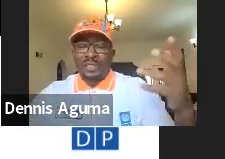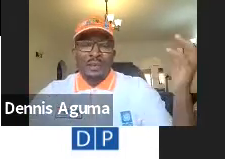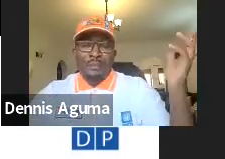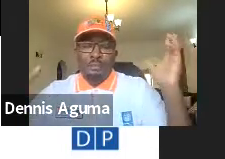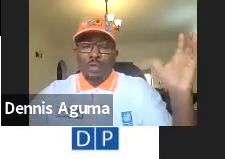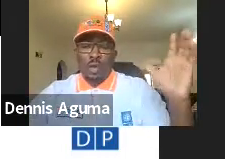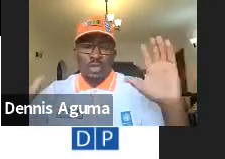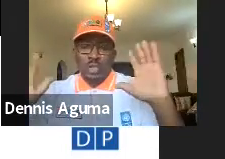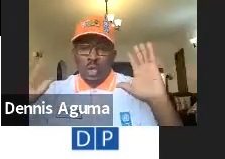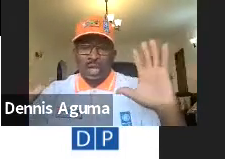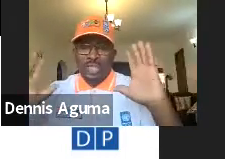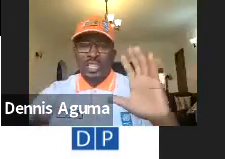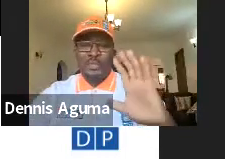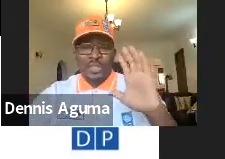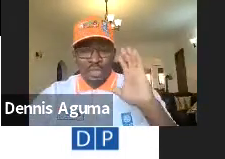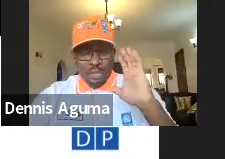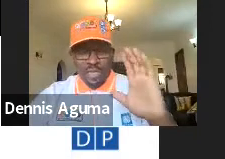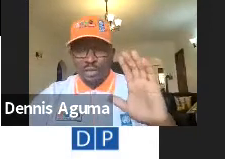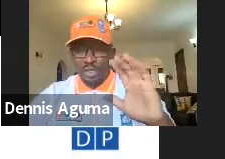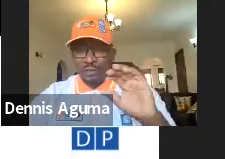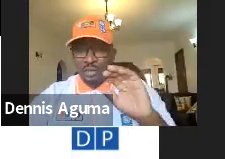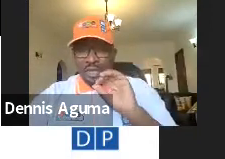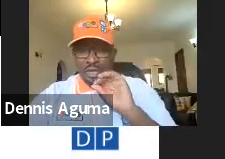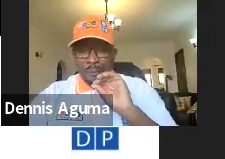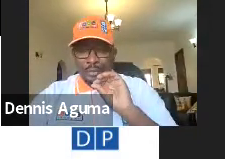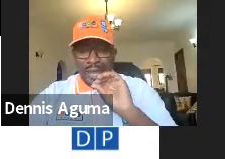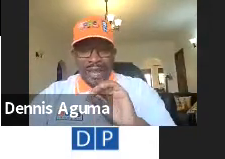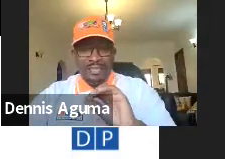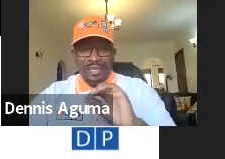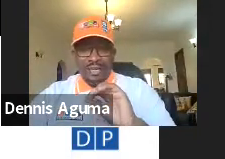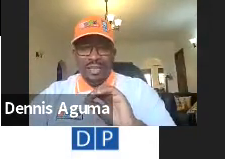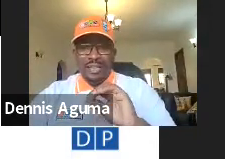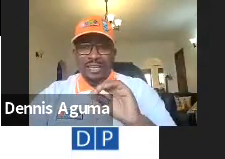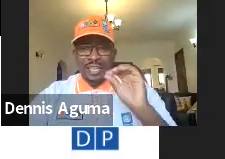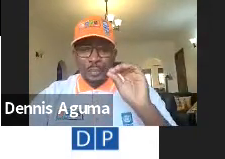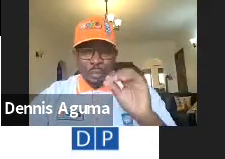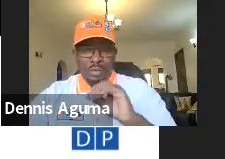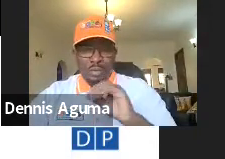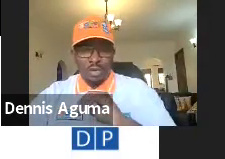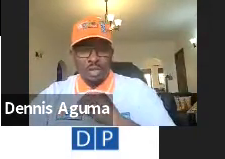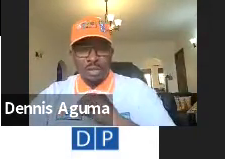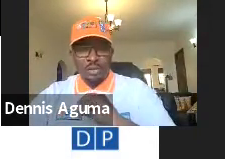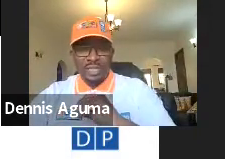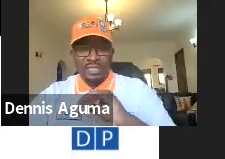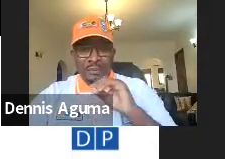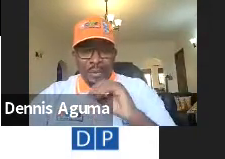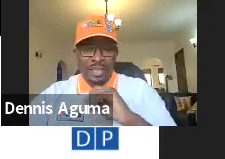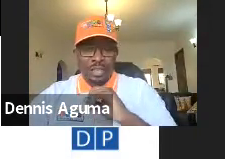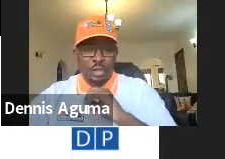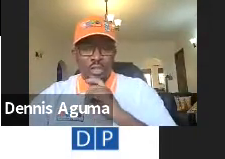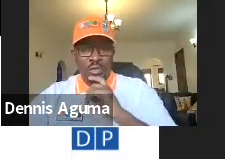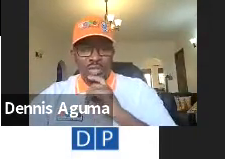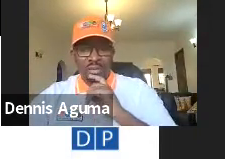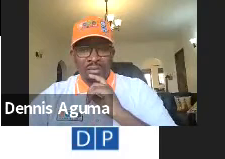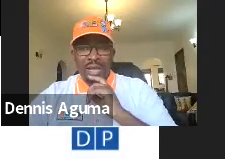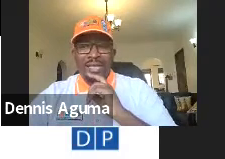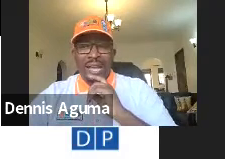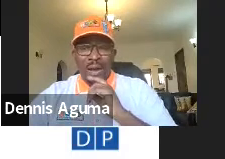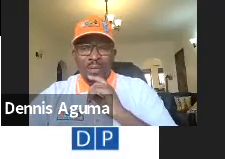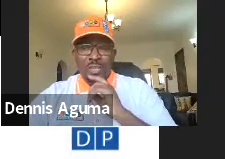sophisticated models. No, at this stage, we're just really talking about the idea. Is there a problem you're trying to solve? Is there a pain that you're trying to